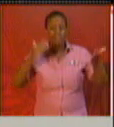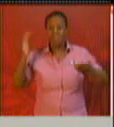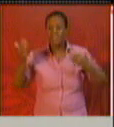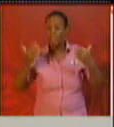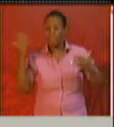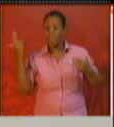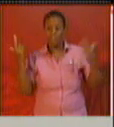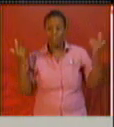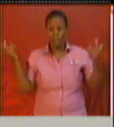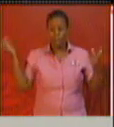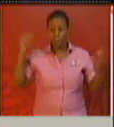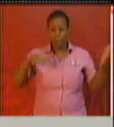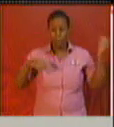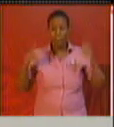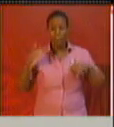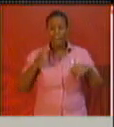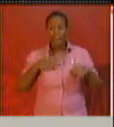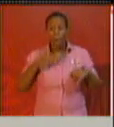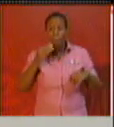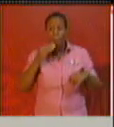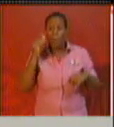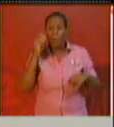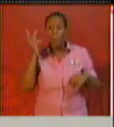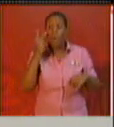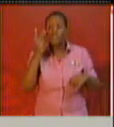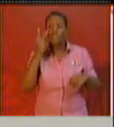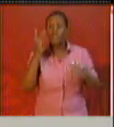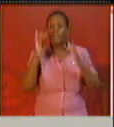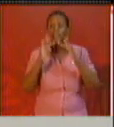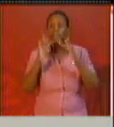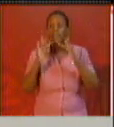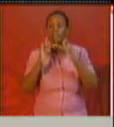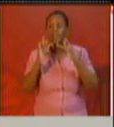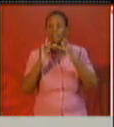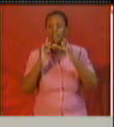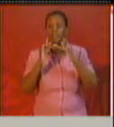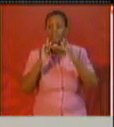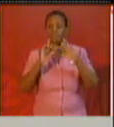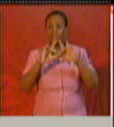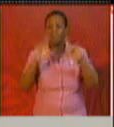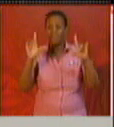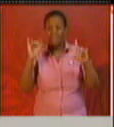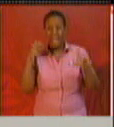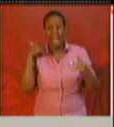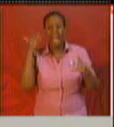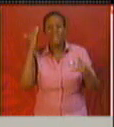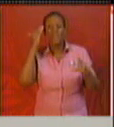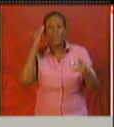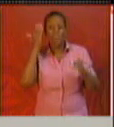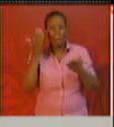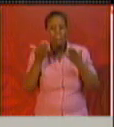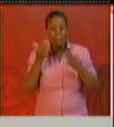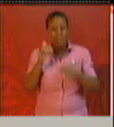over. And I can imagine at some of these gatherings, alcohol may be involved. What kind of advice do you have specifically